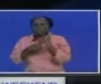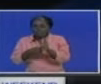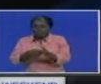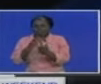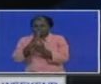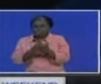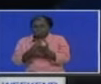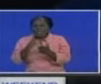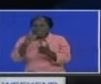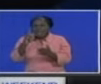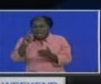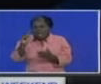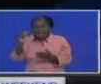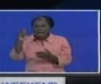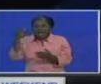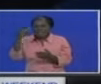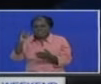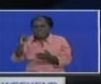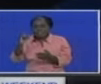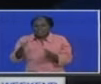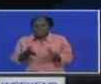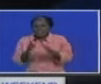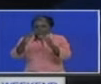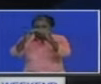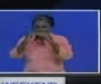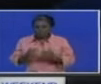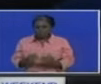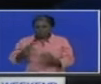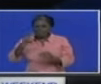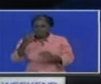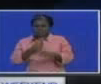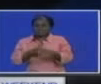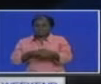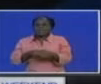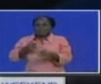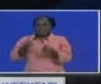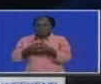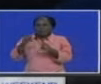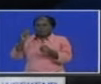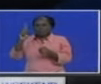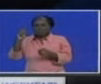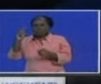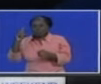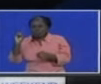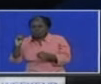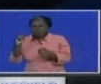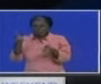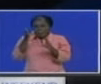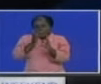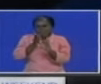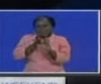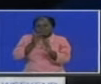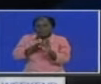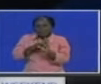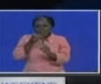River, which saw Ian Duncan drop to second position after mechanical issues. Carl Tundo and Alistair Kavanagh were also part of the casualty